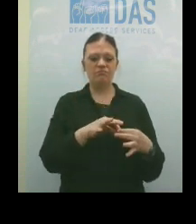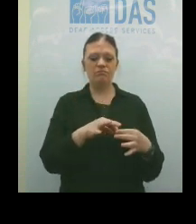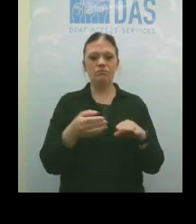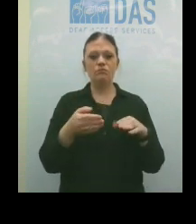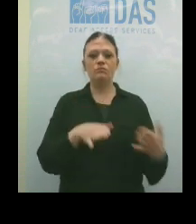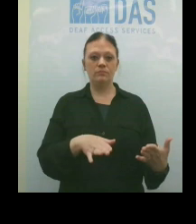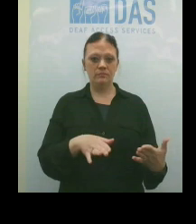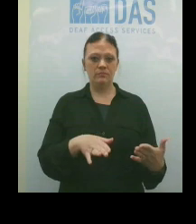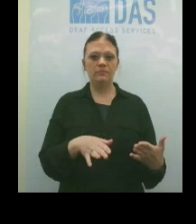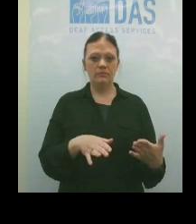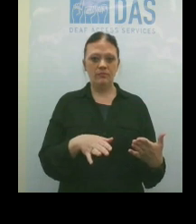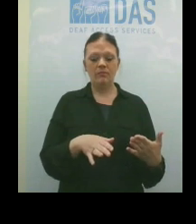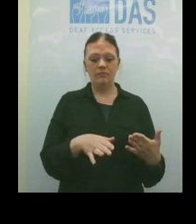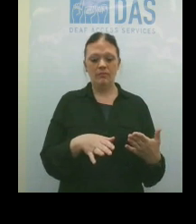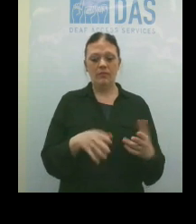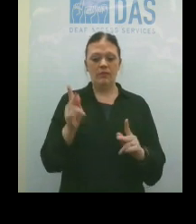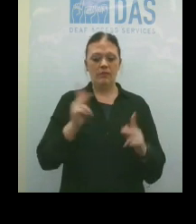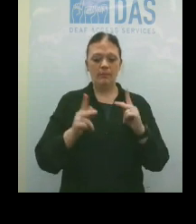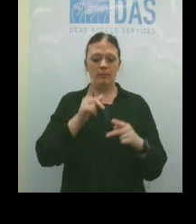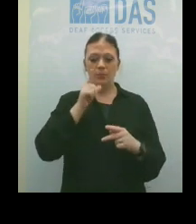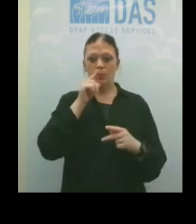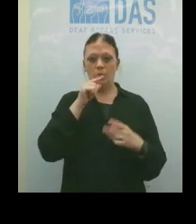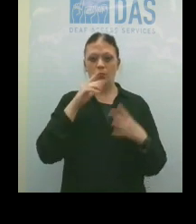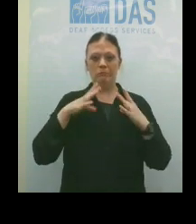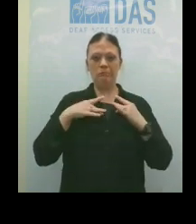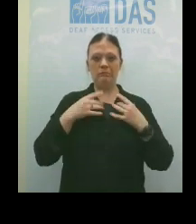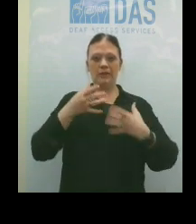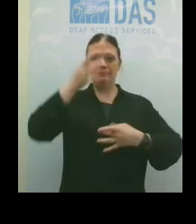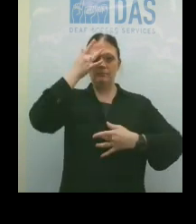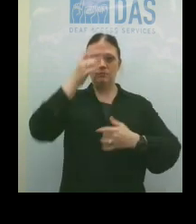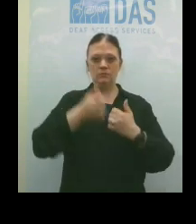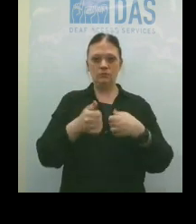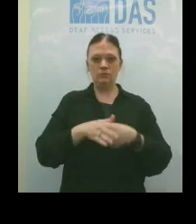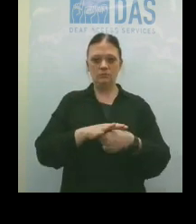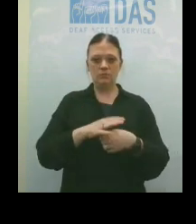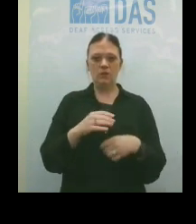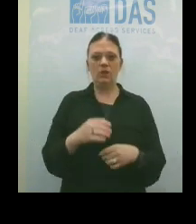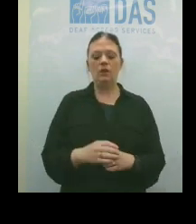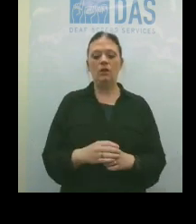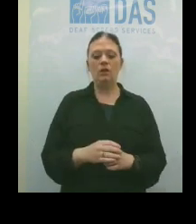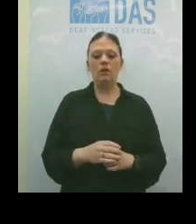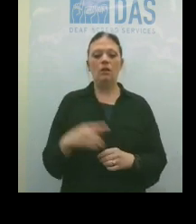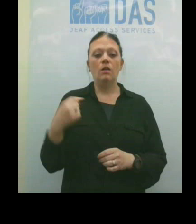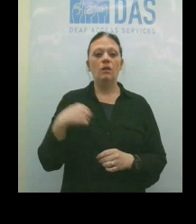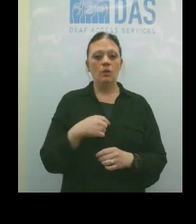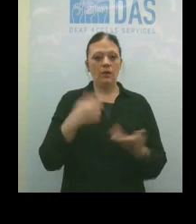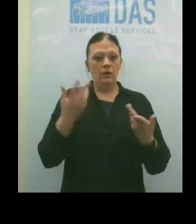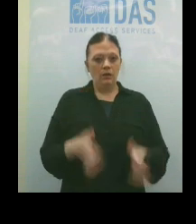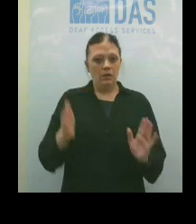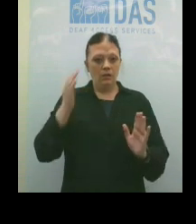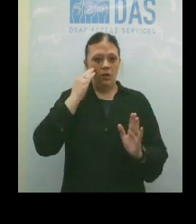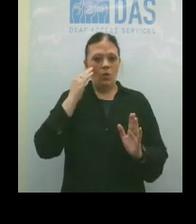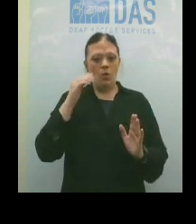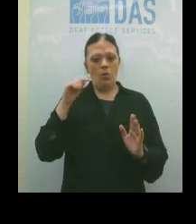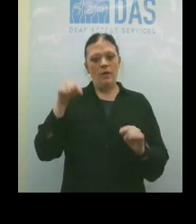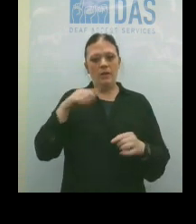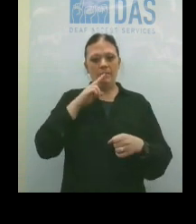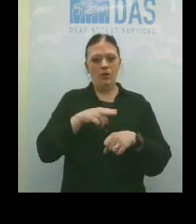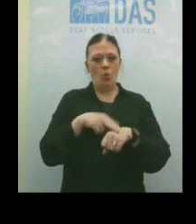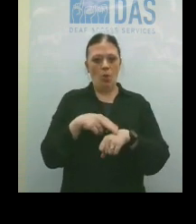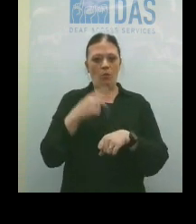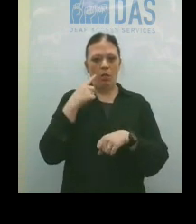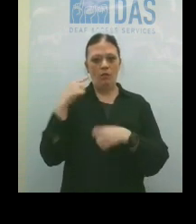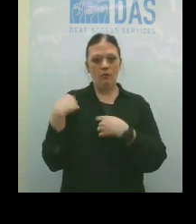deaths of those who've contracted the coronavirus, we do know, and this has been the normal for quite some time now,